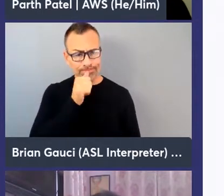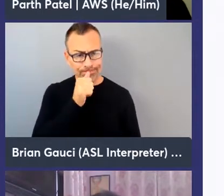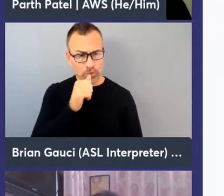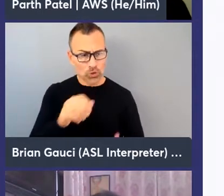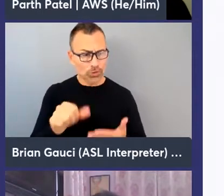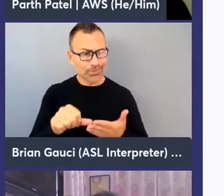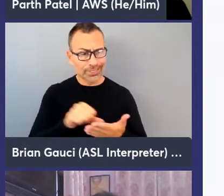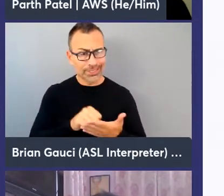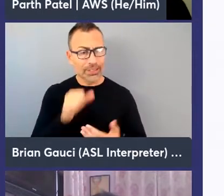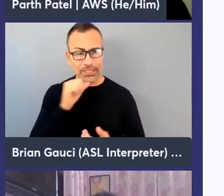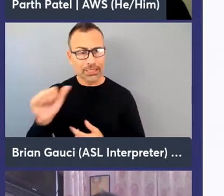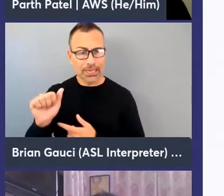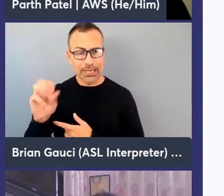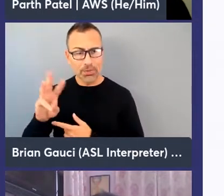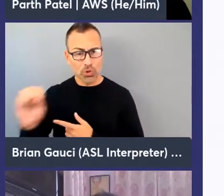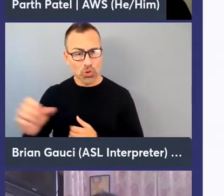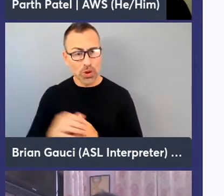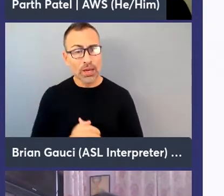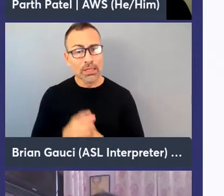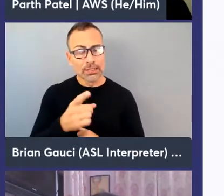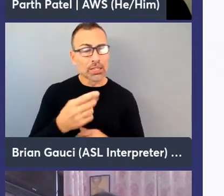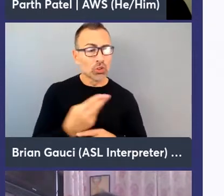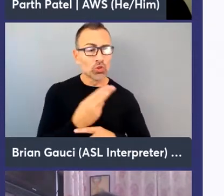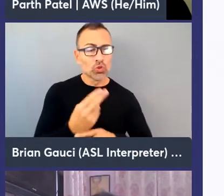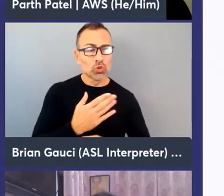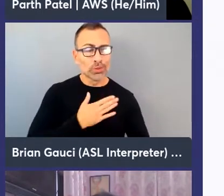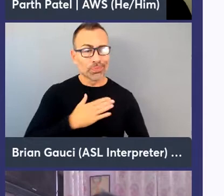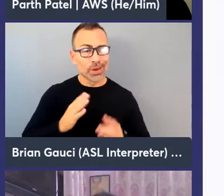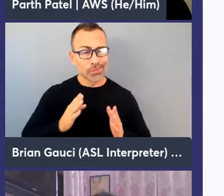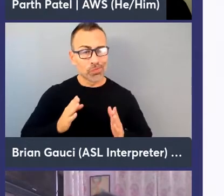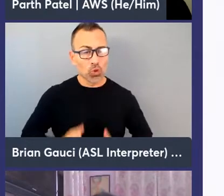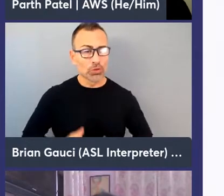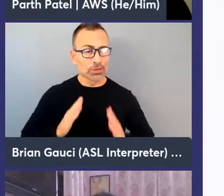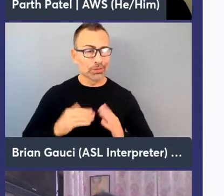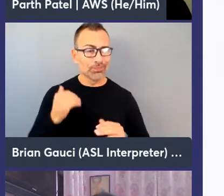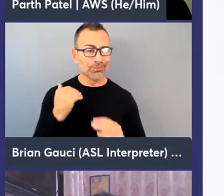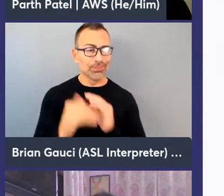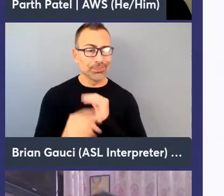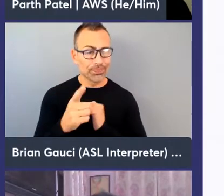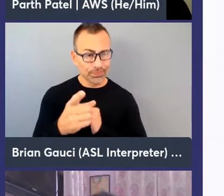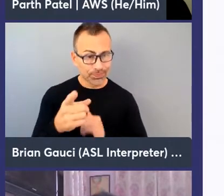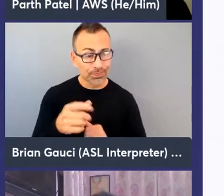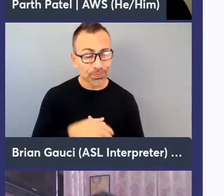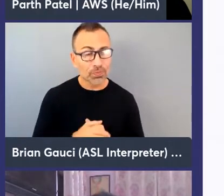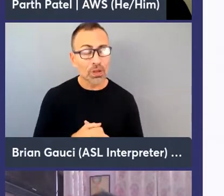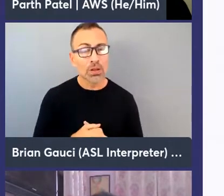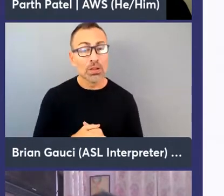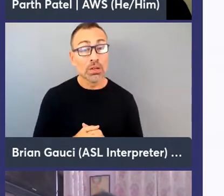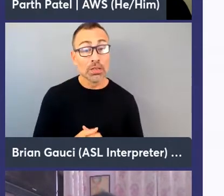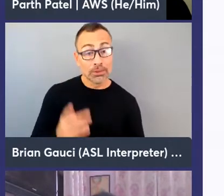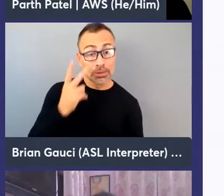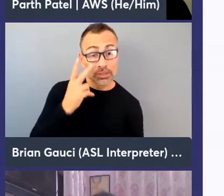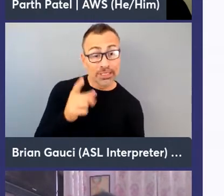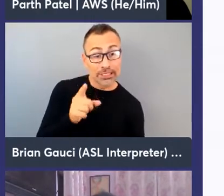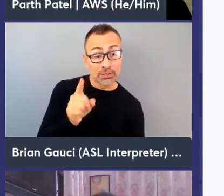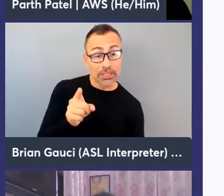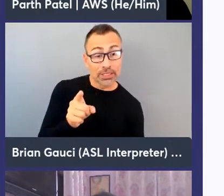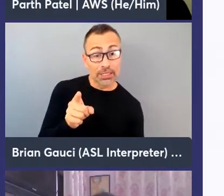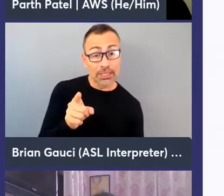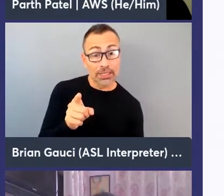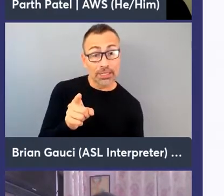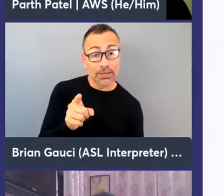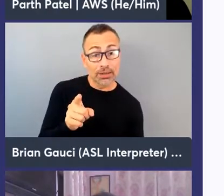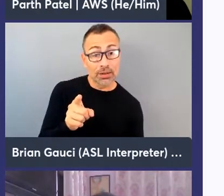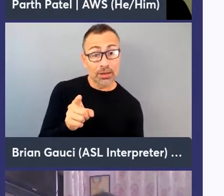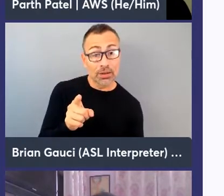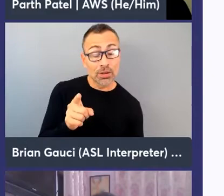with my separate email and I get this so that I can use it. What you can see over here is you can see the